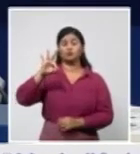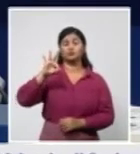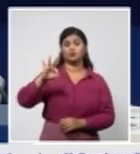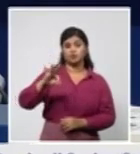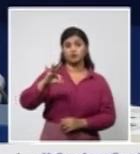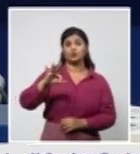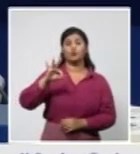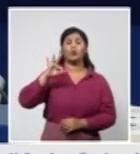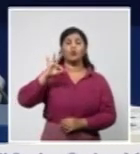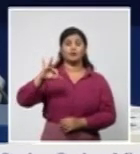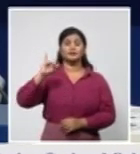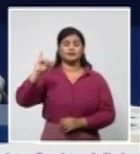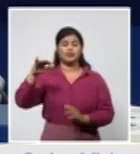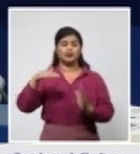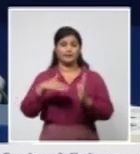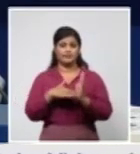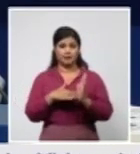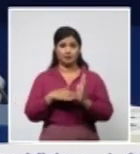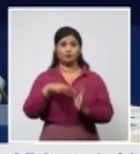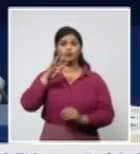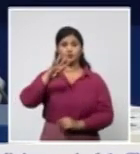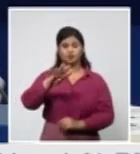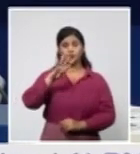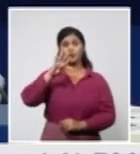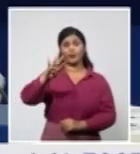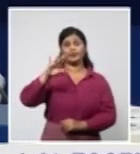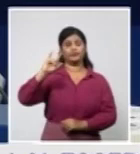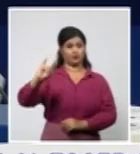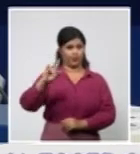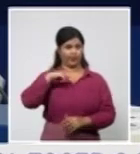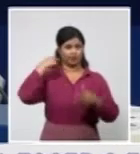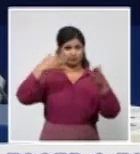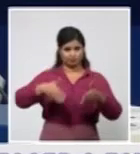2,394,513 COVID-19 cases and